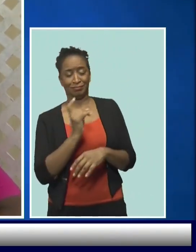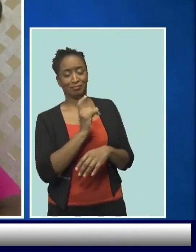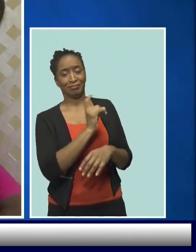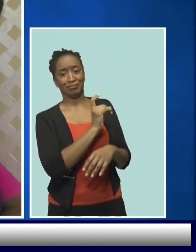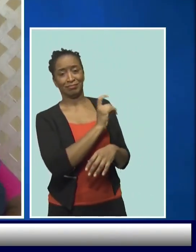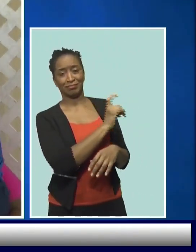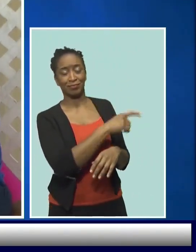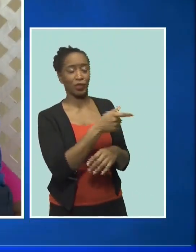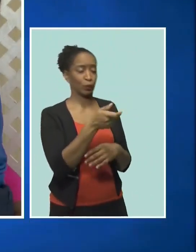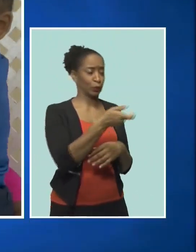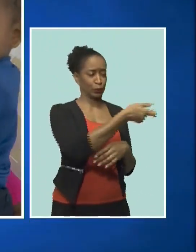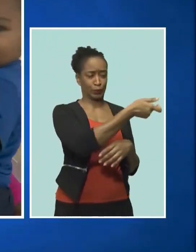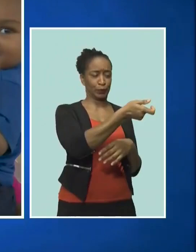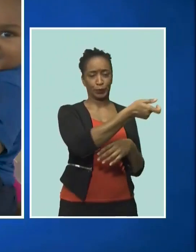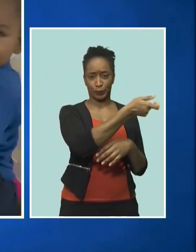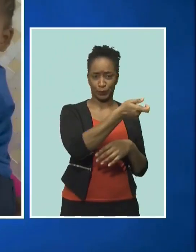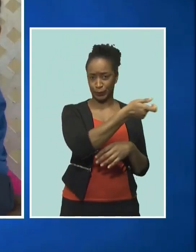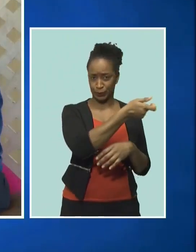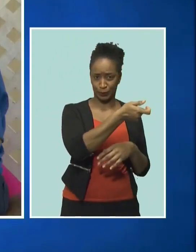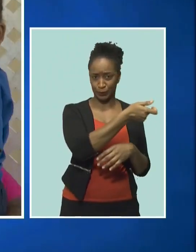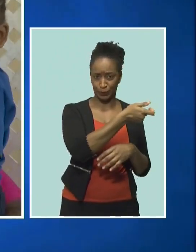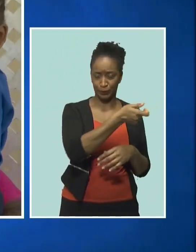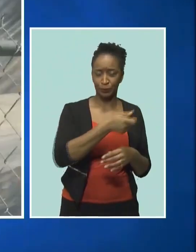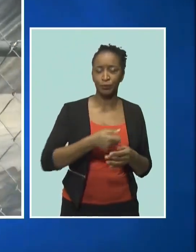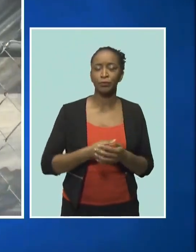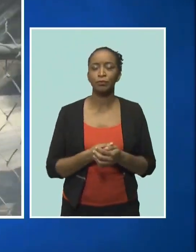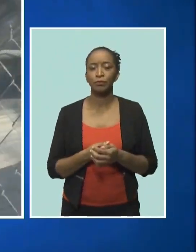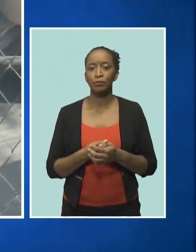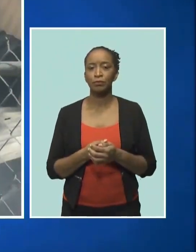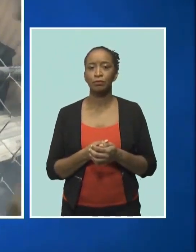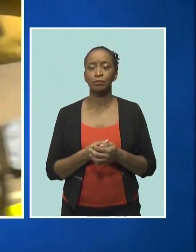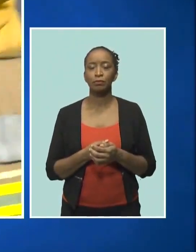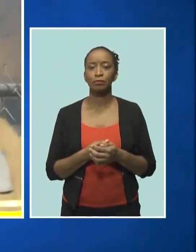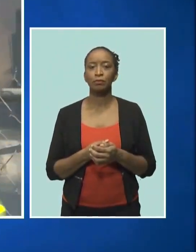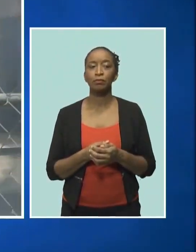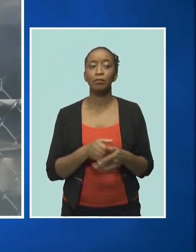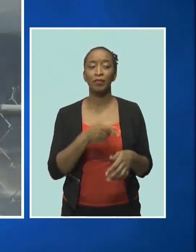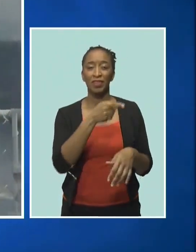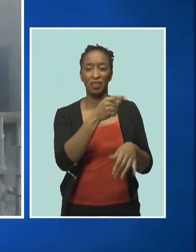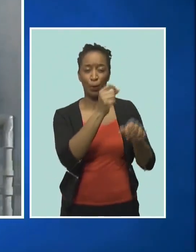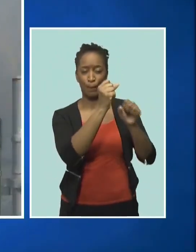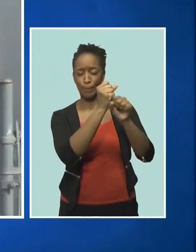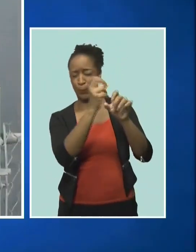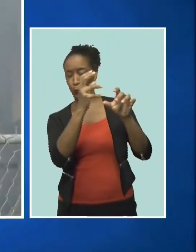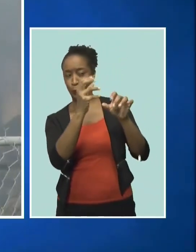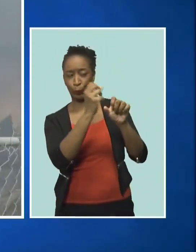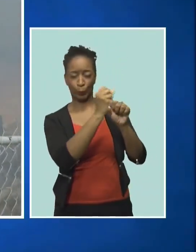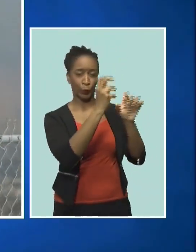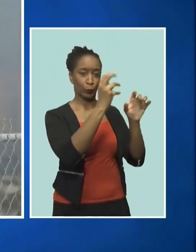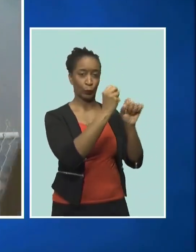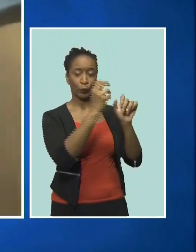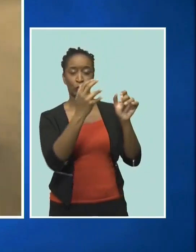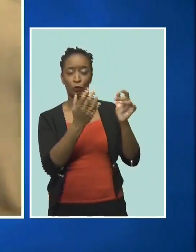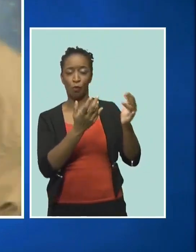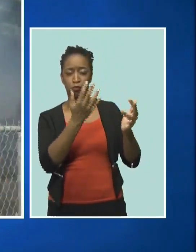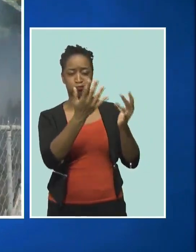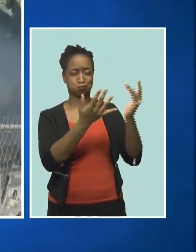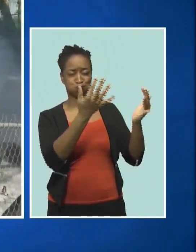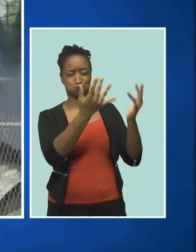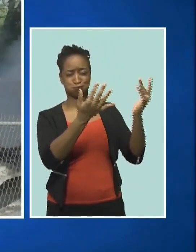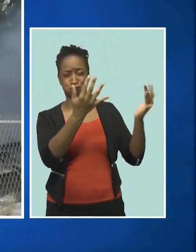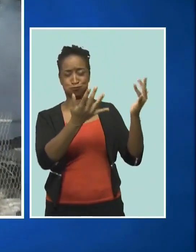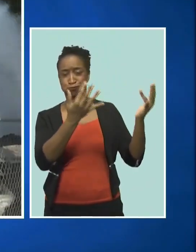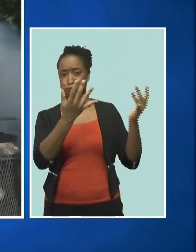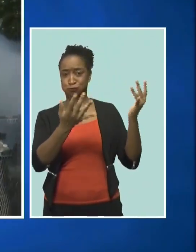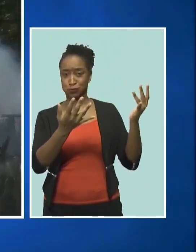And I started to wet it from the back of the yard as well. As loud explosions pierced the air and the fire spiraled out of control,